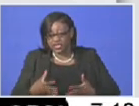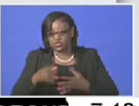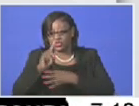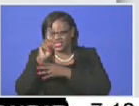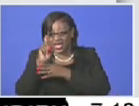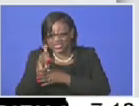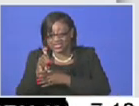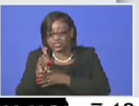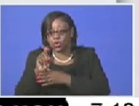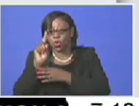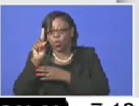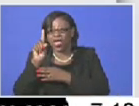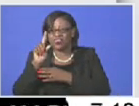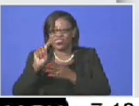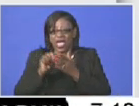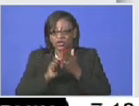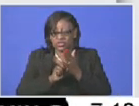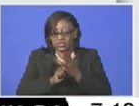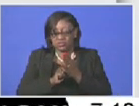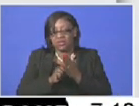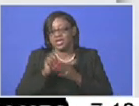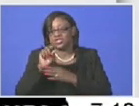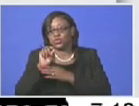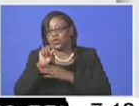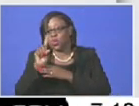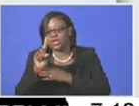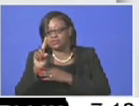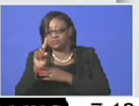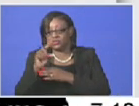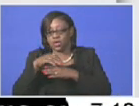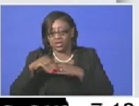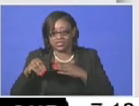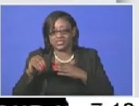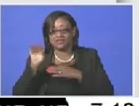at $1,821.50.